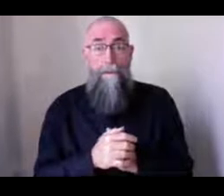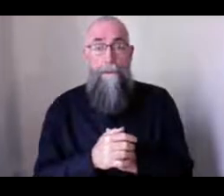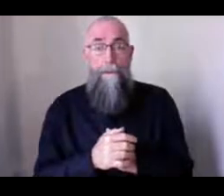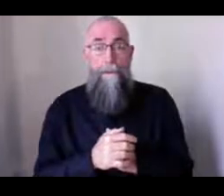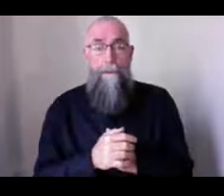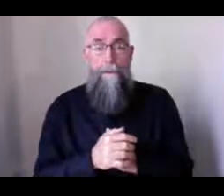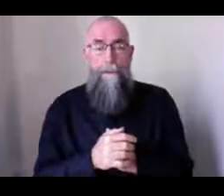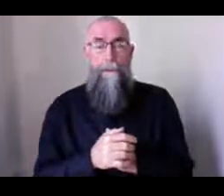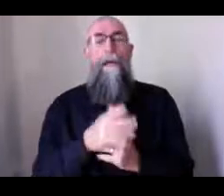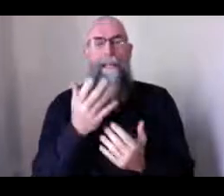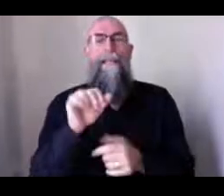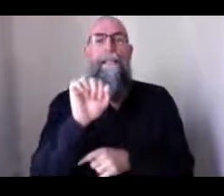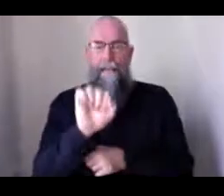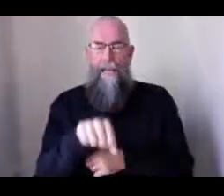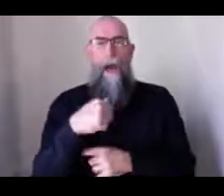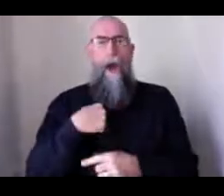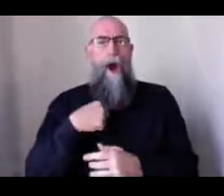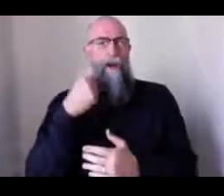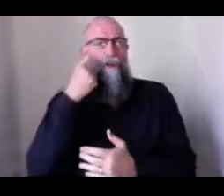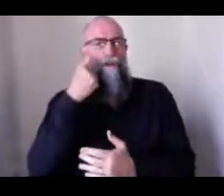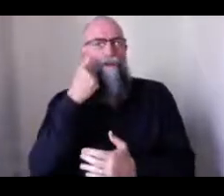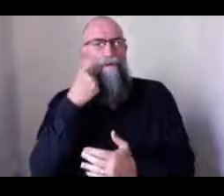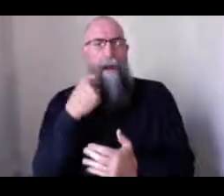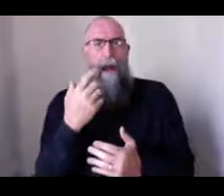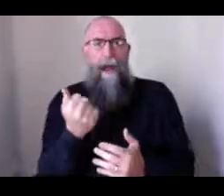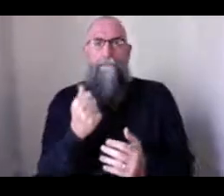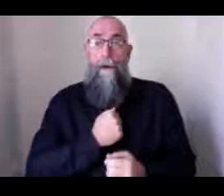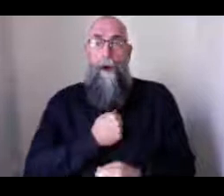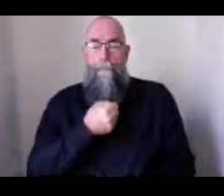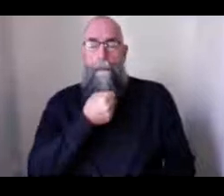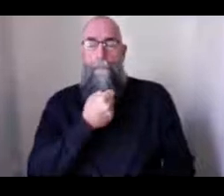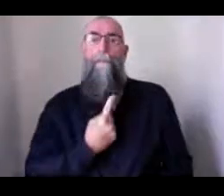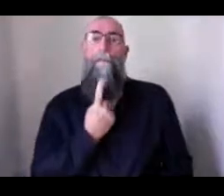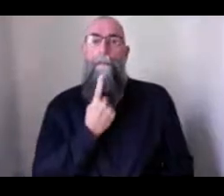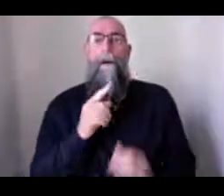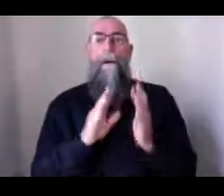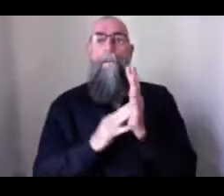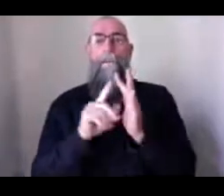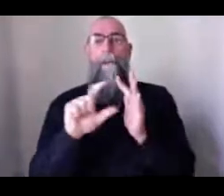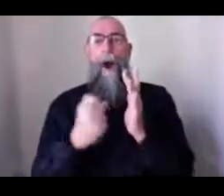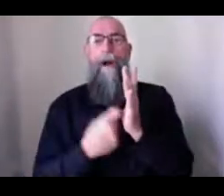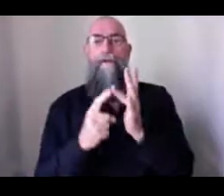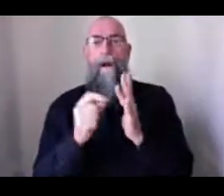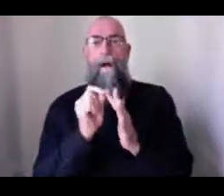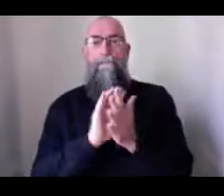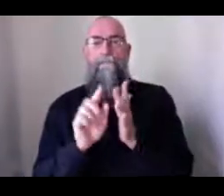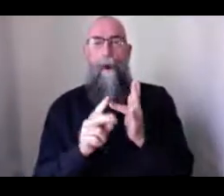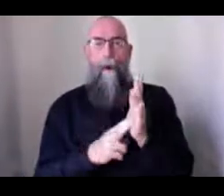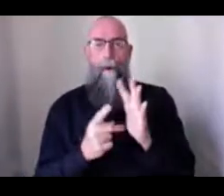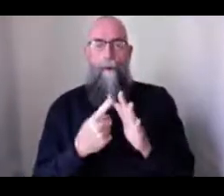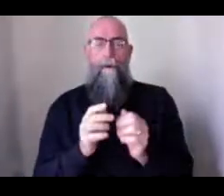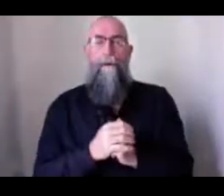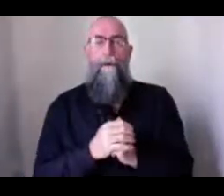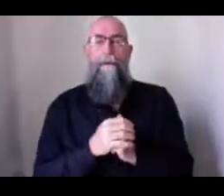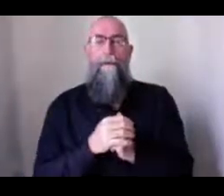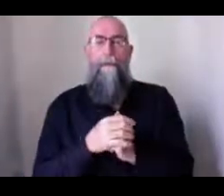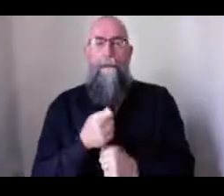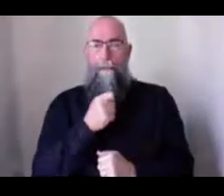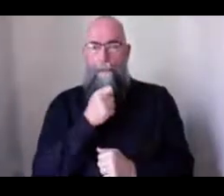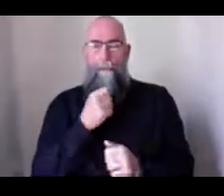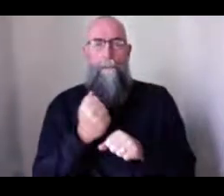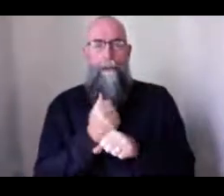And I'll try and keep my microphone close to me. So I'll just repeat this slide. This is what you can apply for through these